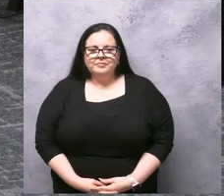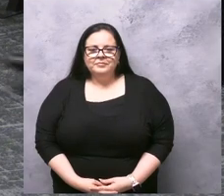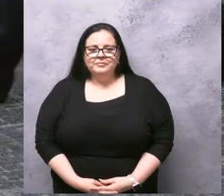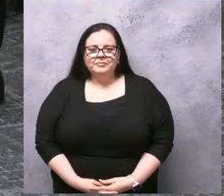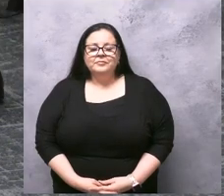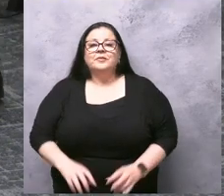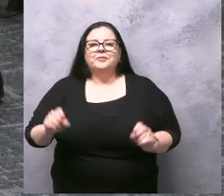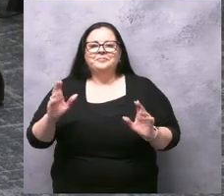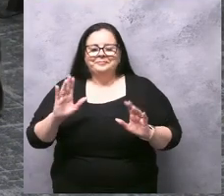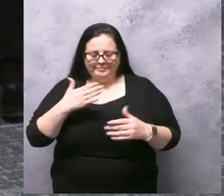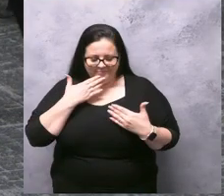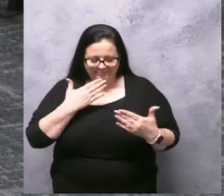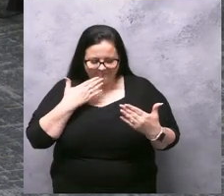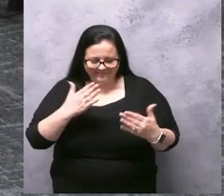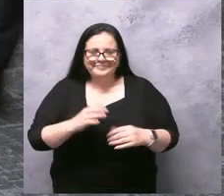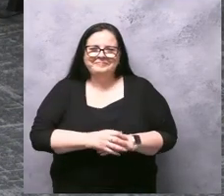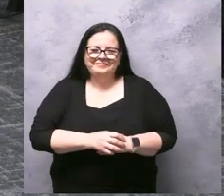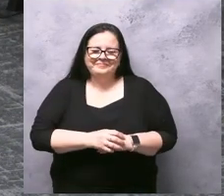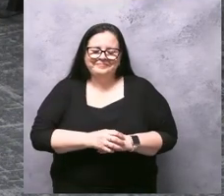Oh, thank you.